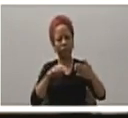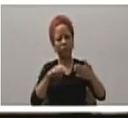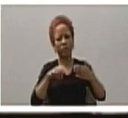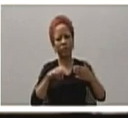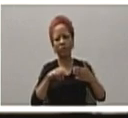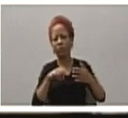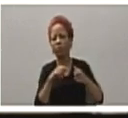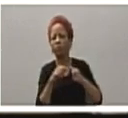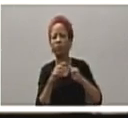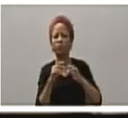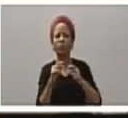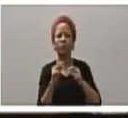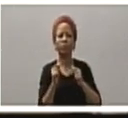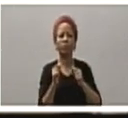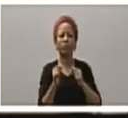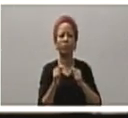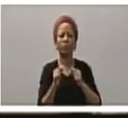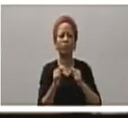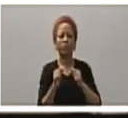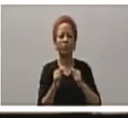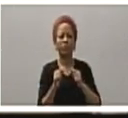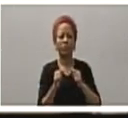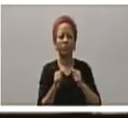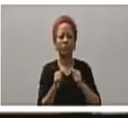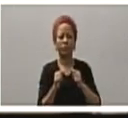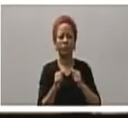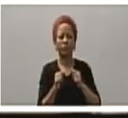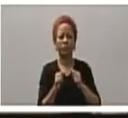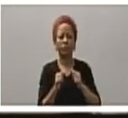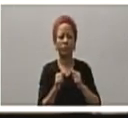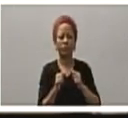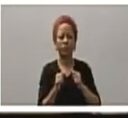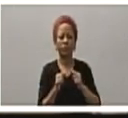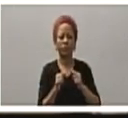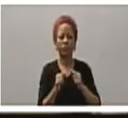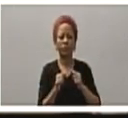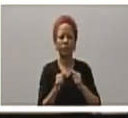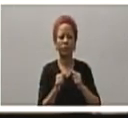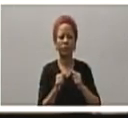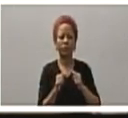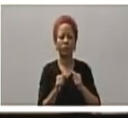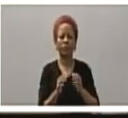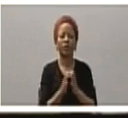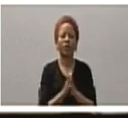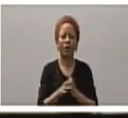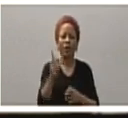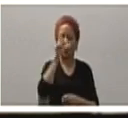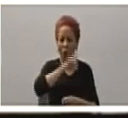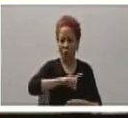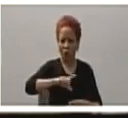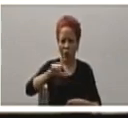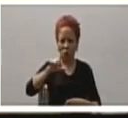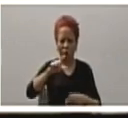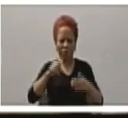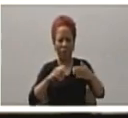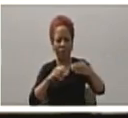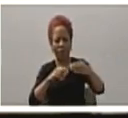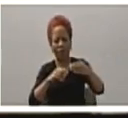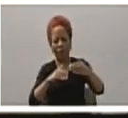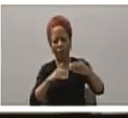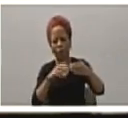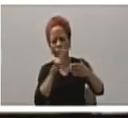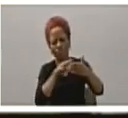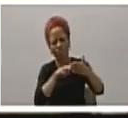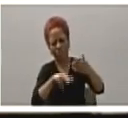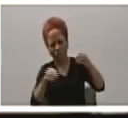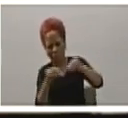after this gospel, the Lord will tell his disciples, you did not choose me, but I chose you